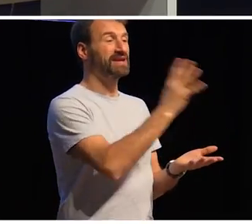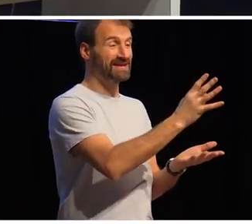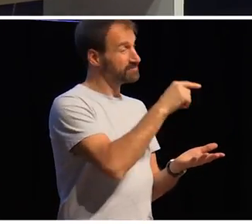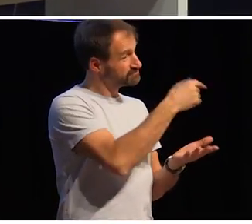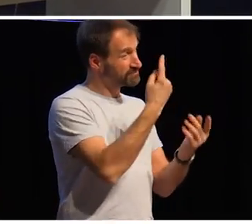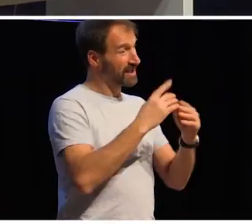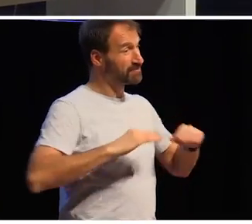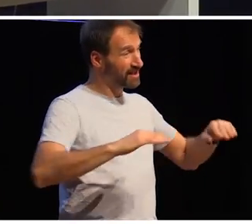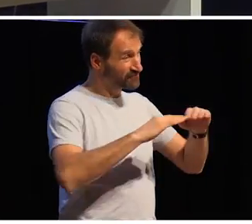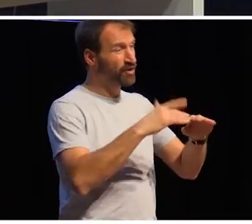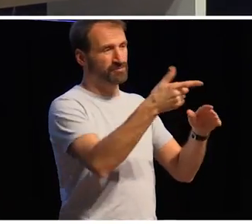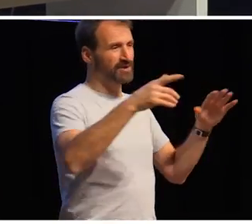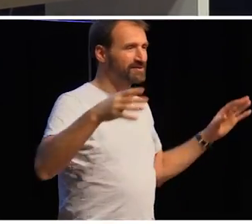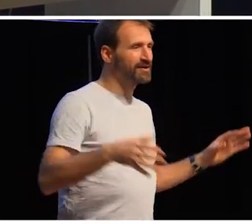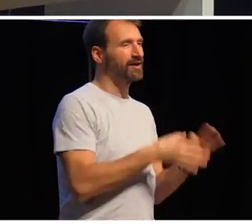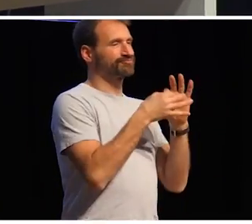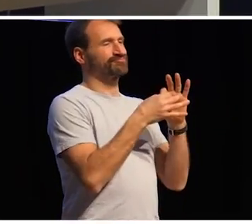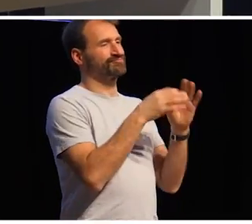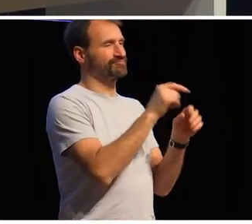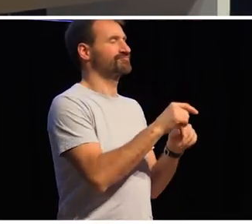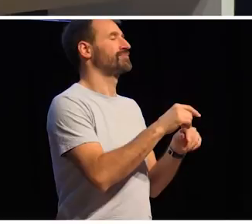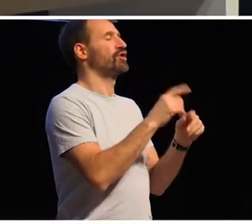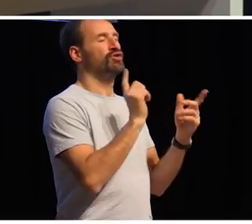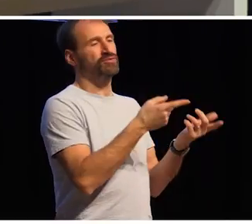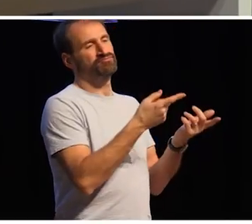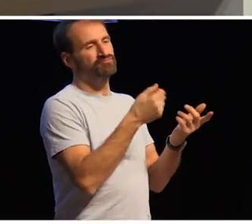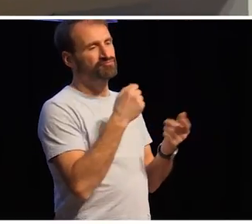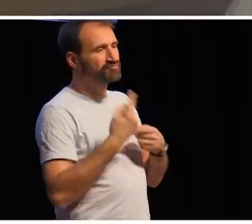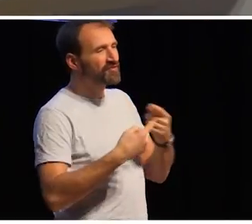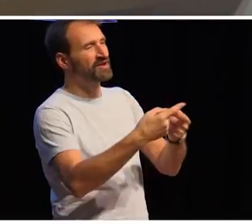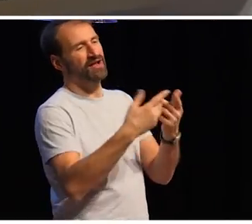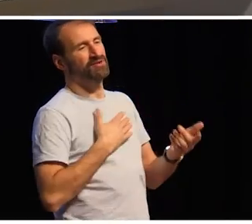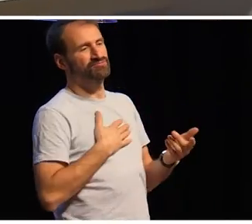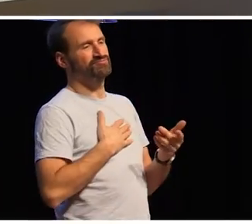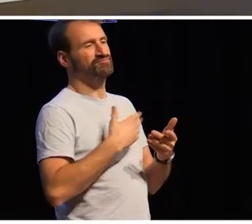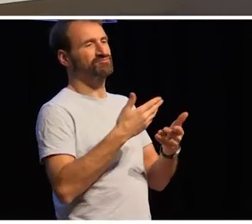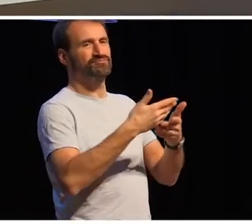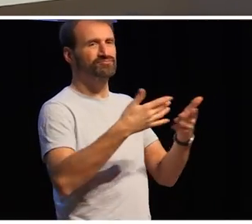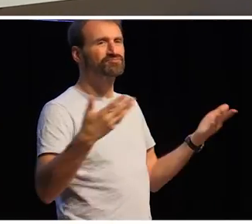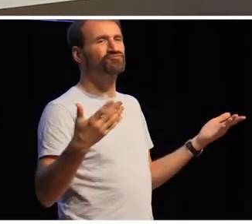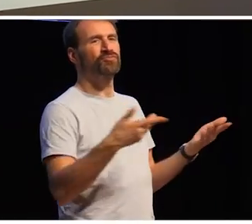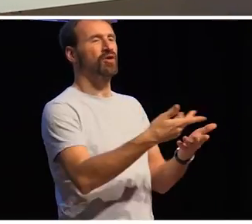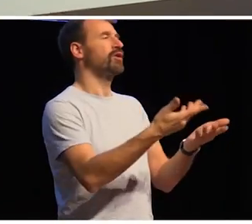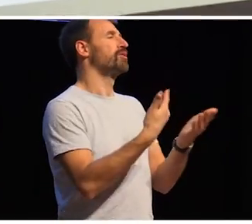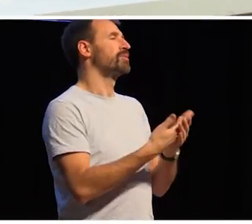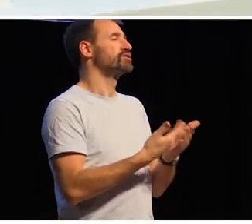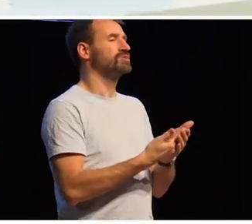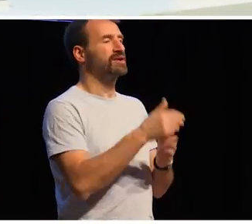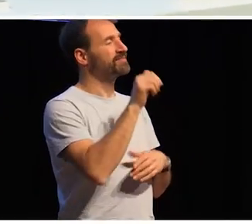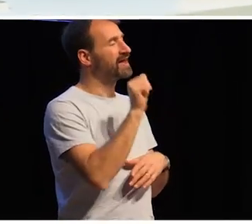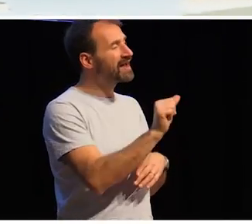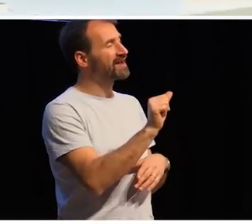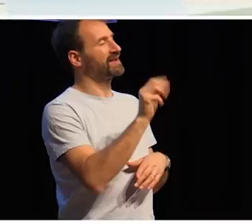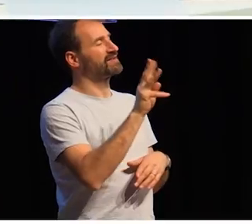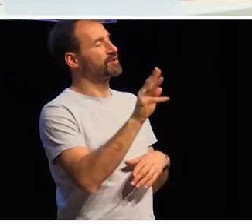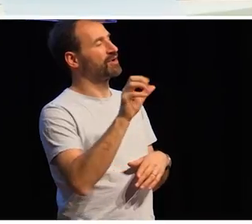and play with it. But I think as engineers and developers, we want something like a platform. So, for example, AWS.